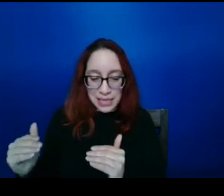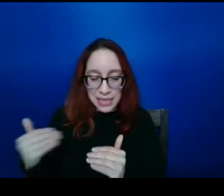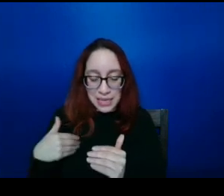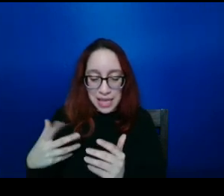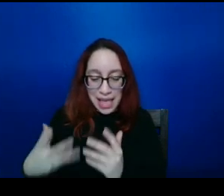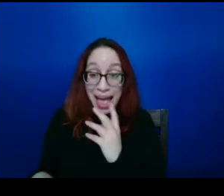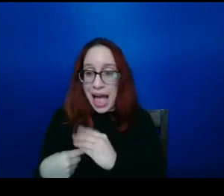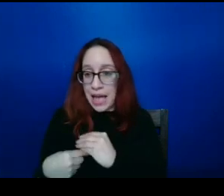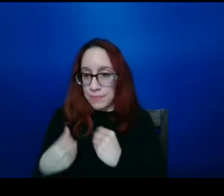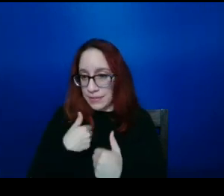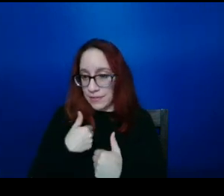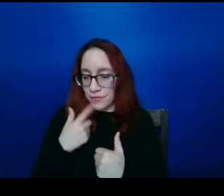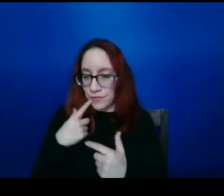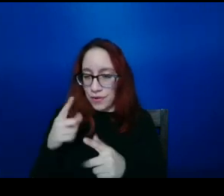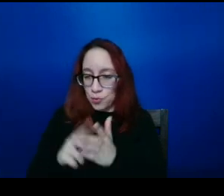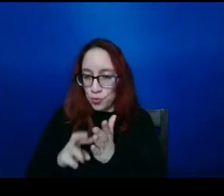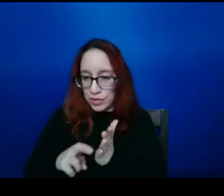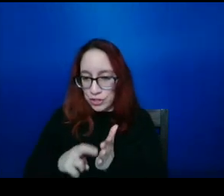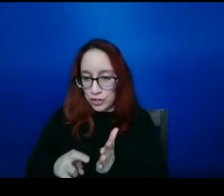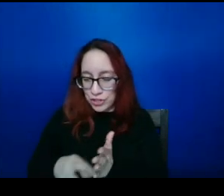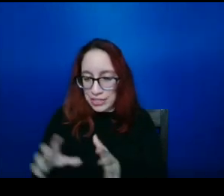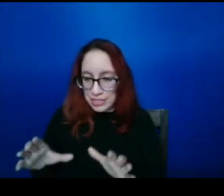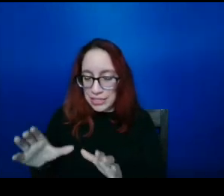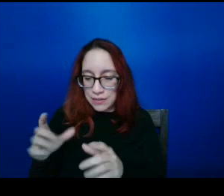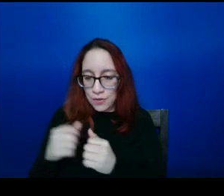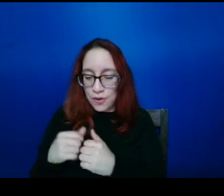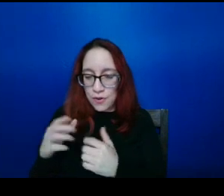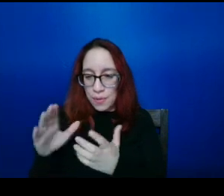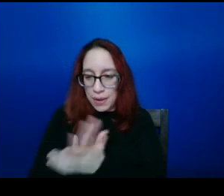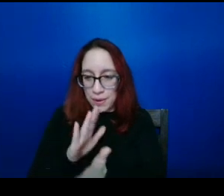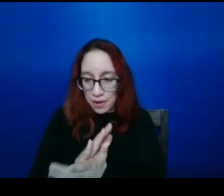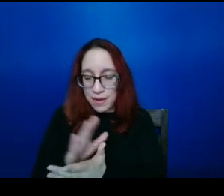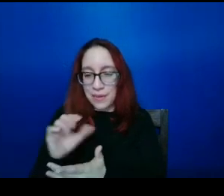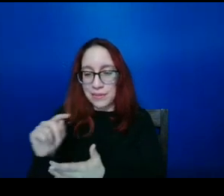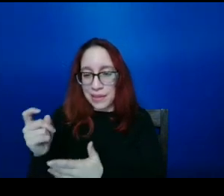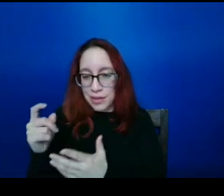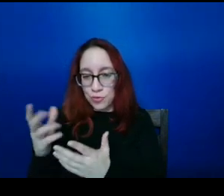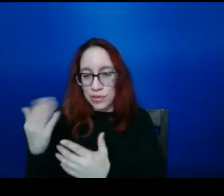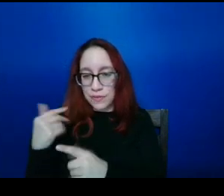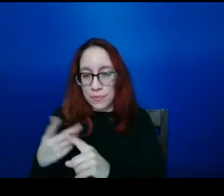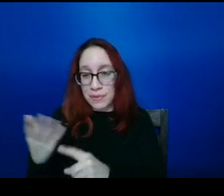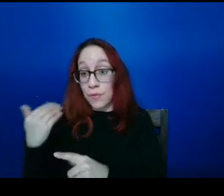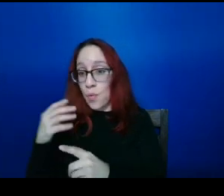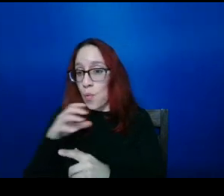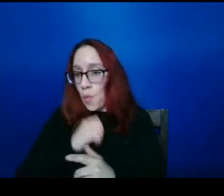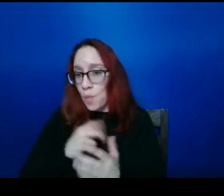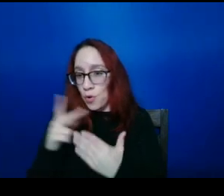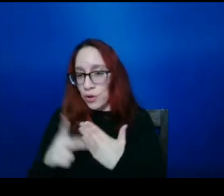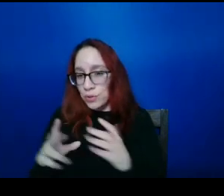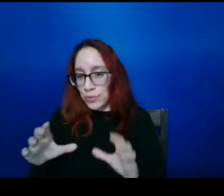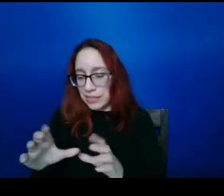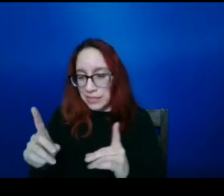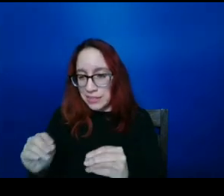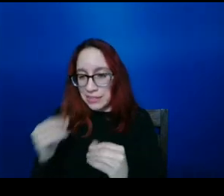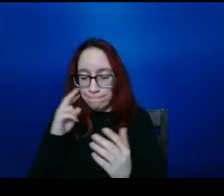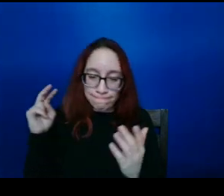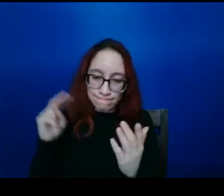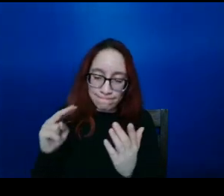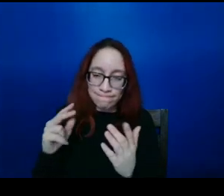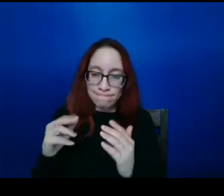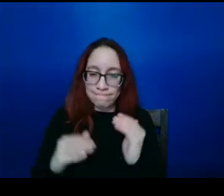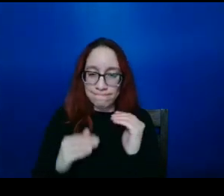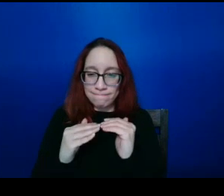there, based off of some research I did from documents and tax returns from previous programs that we administered, looking at some of the